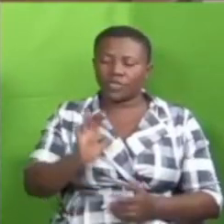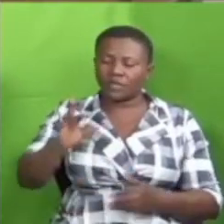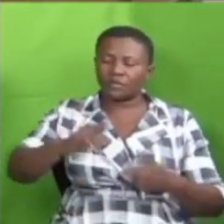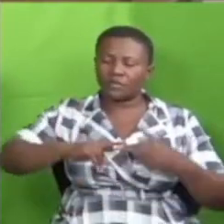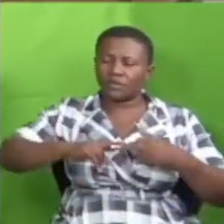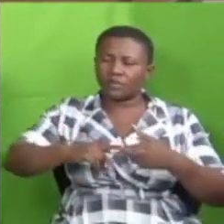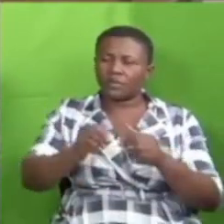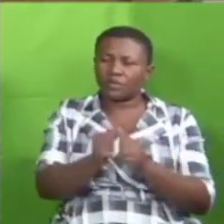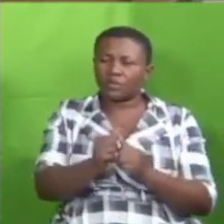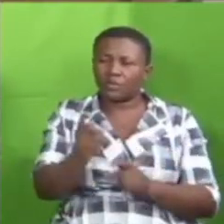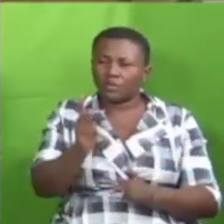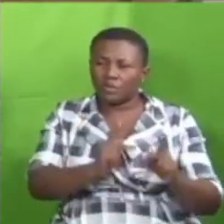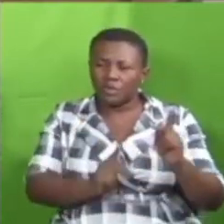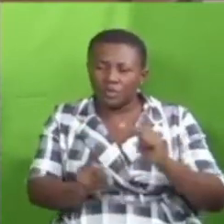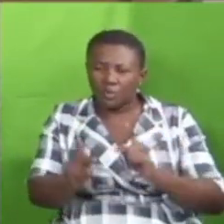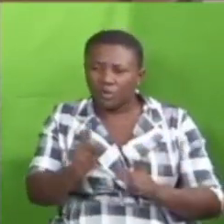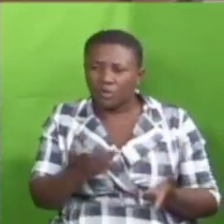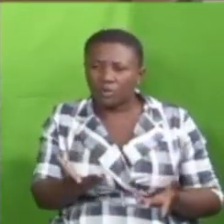people,